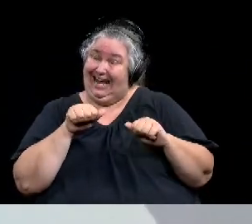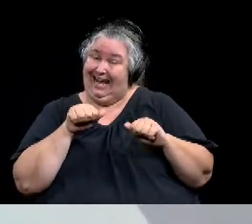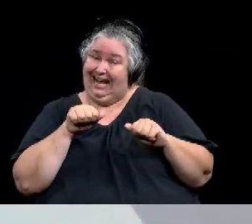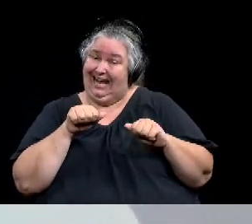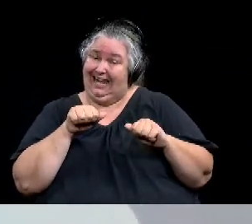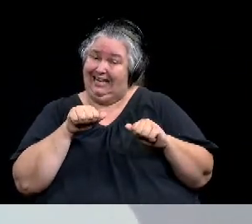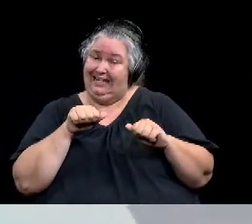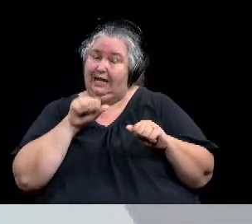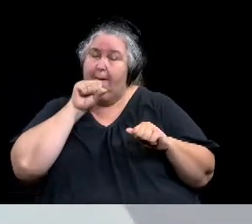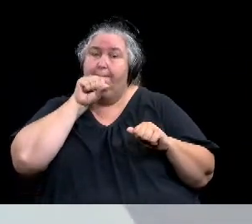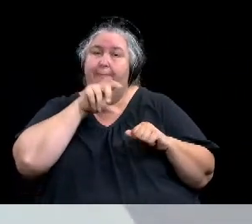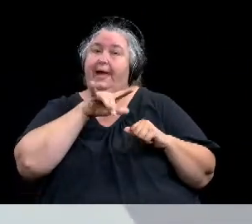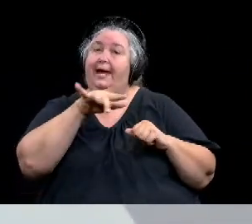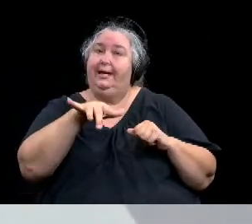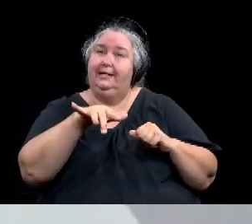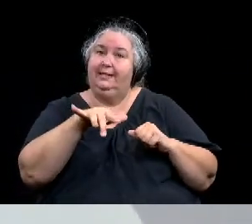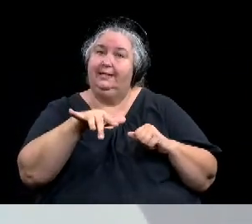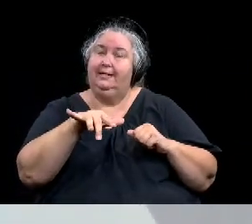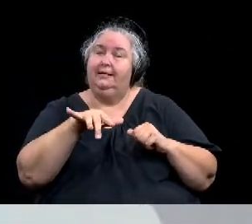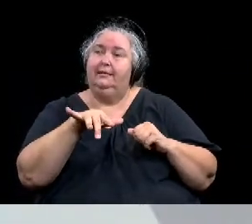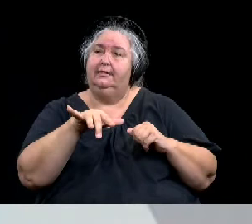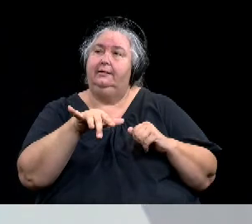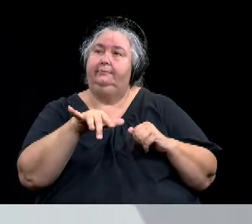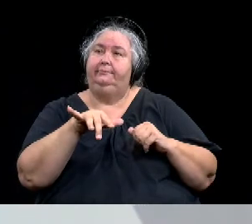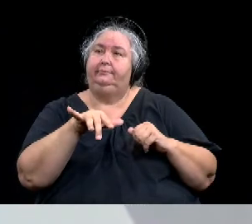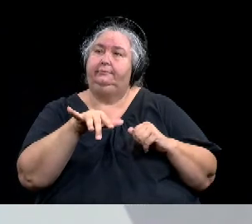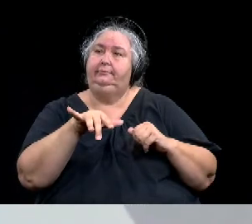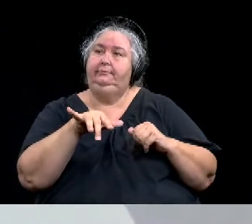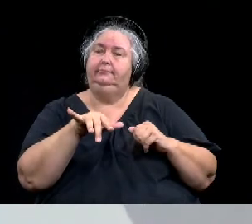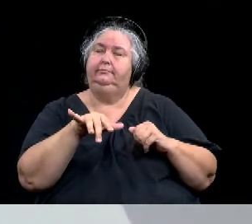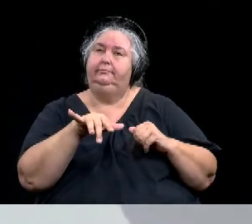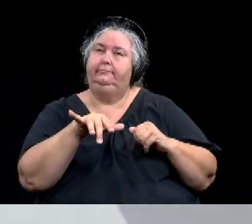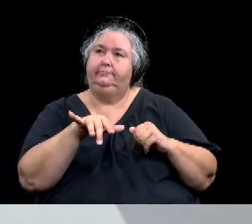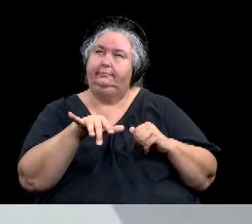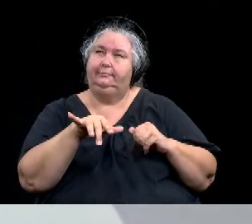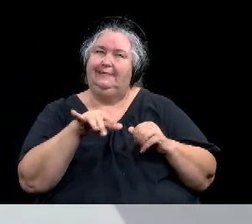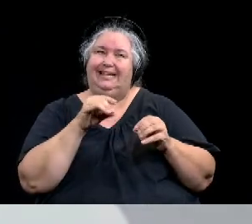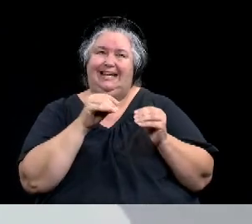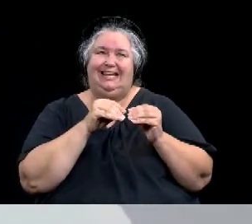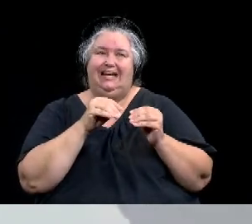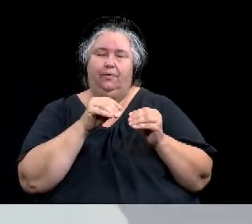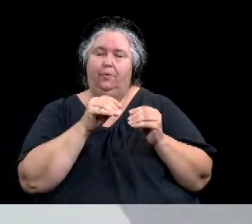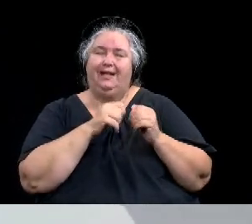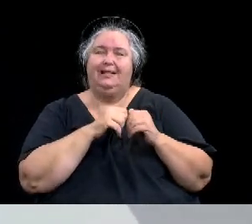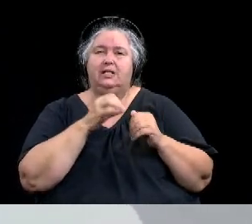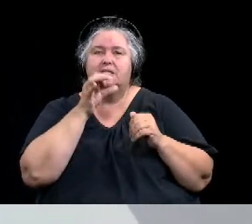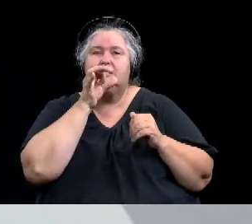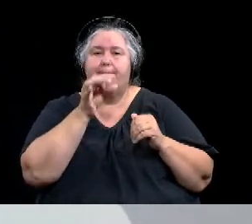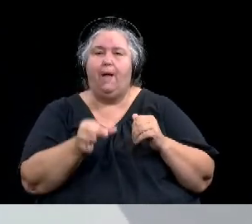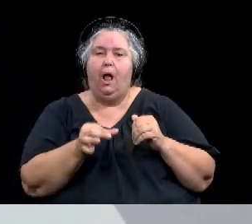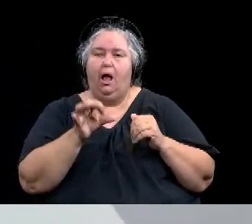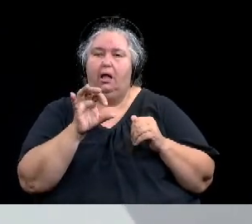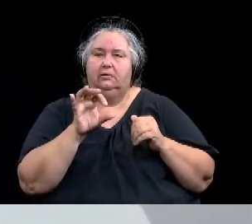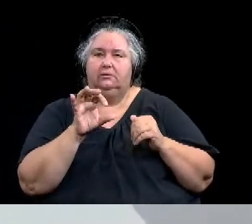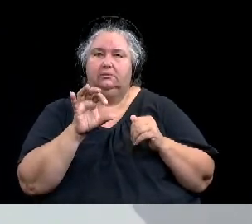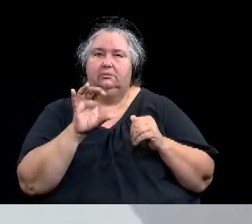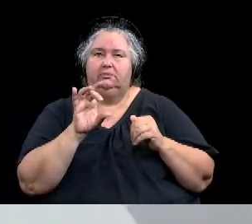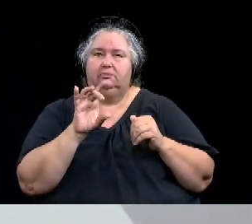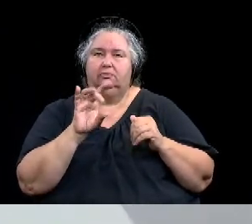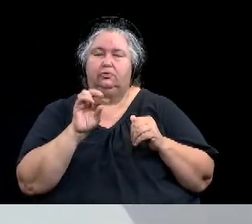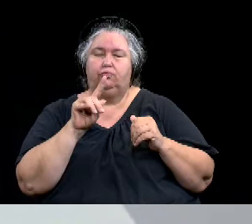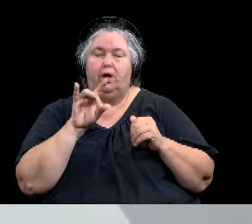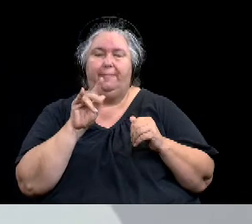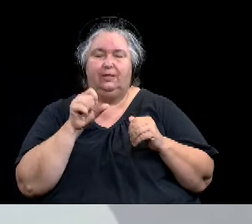it aerosolized, if it could be passed in very, very small microscopic droplets. Now we're aware